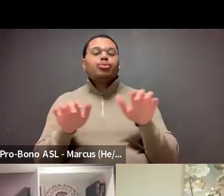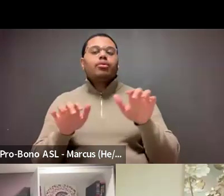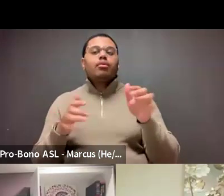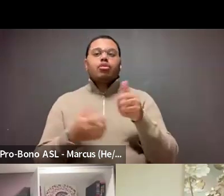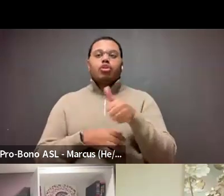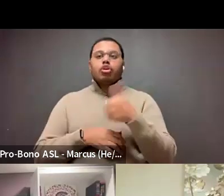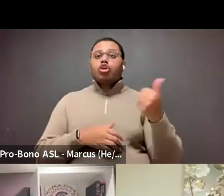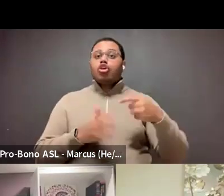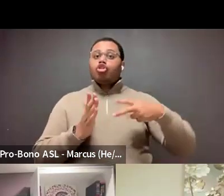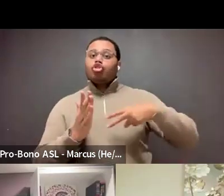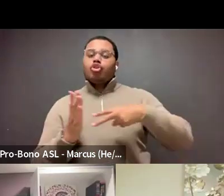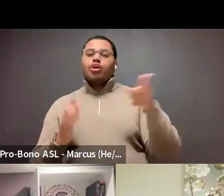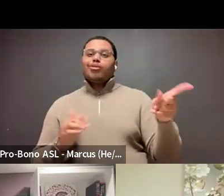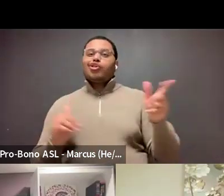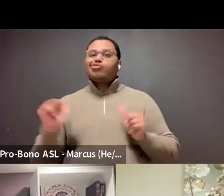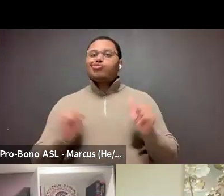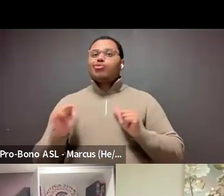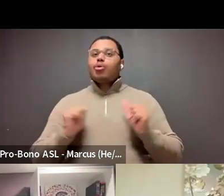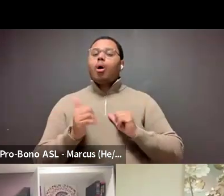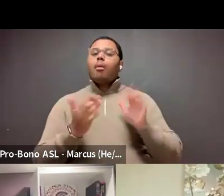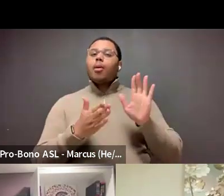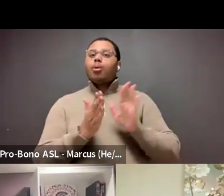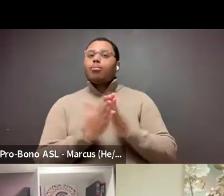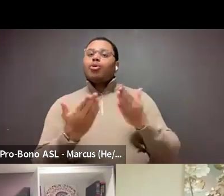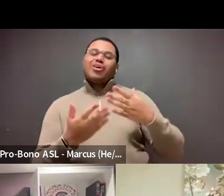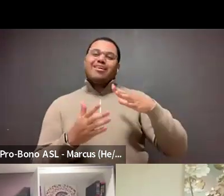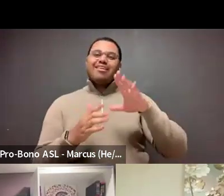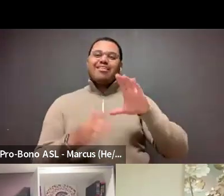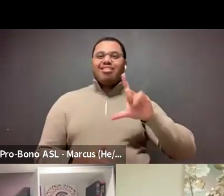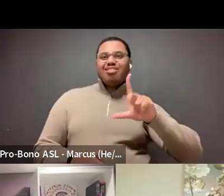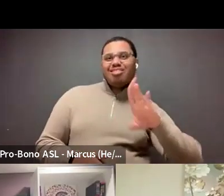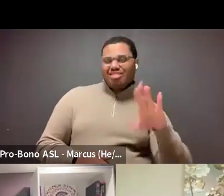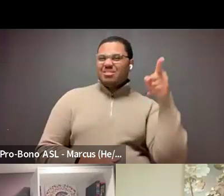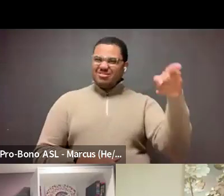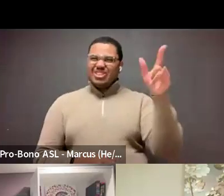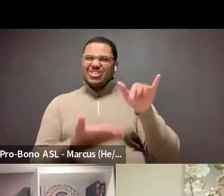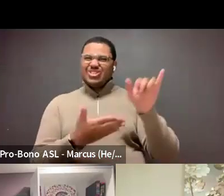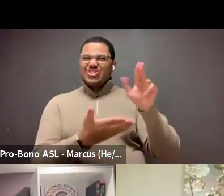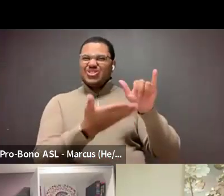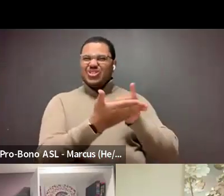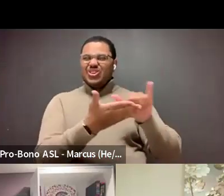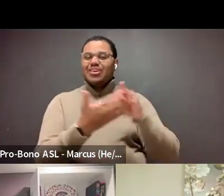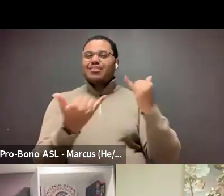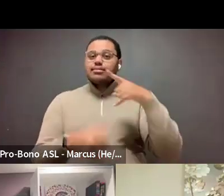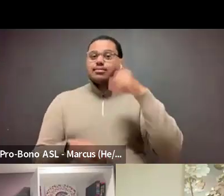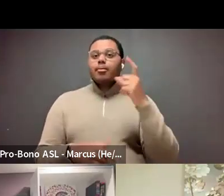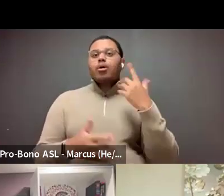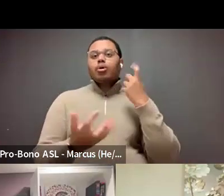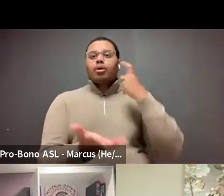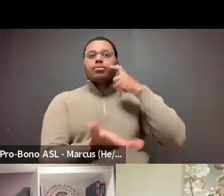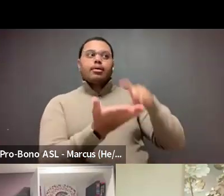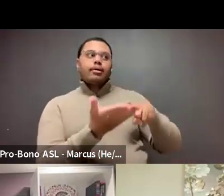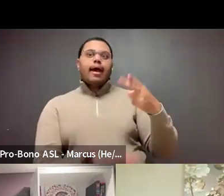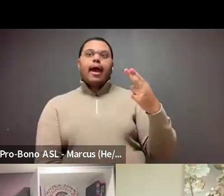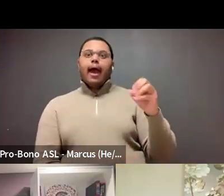another reading at the Drama Book Club in New York City this summer. Contributors, we need to talk about that. And I really wanna give a shout out to